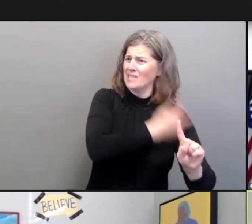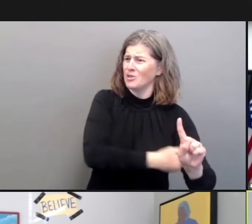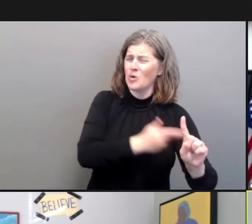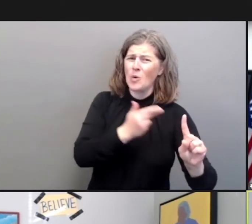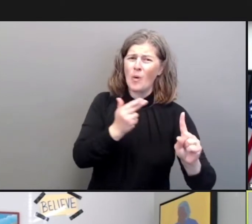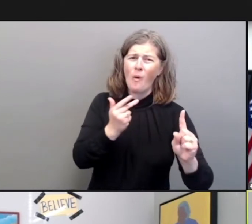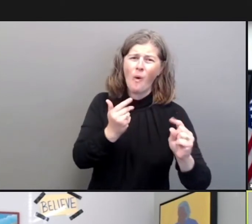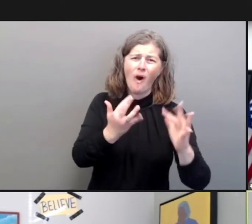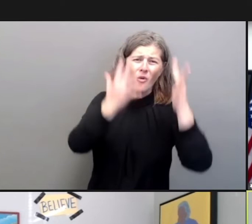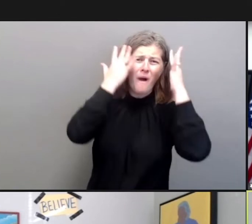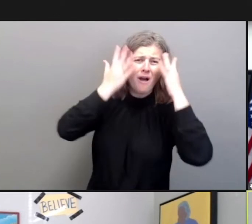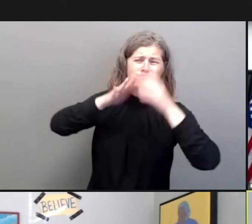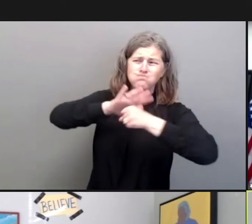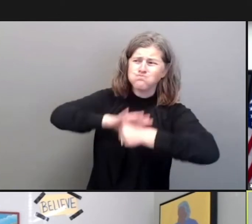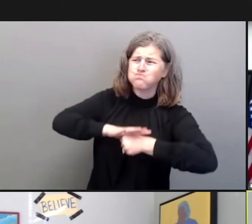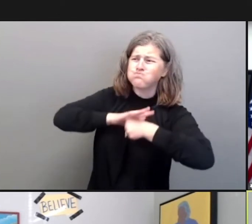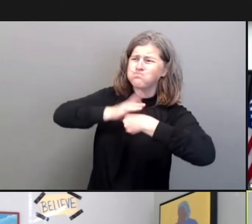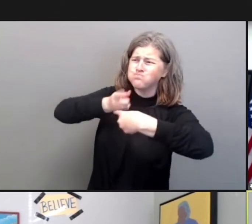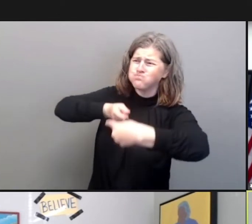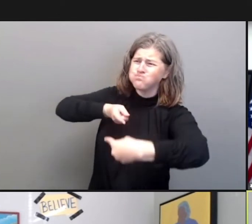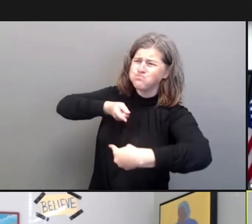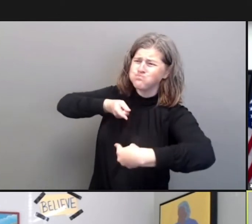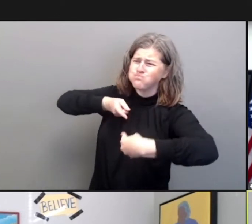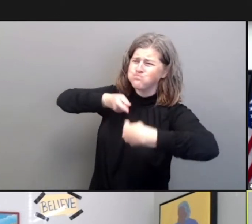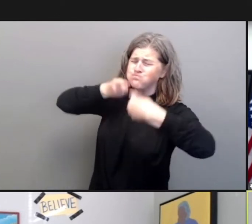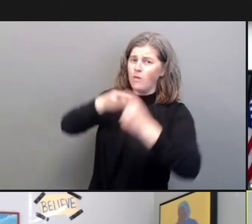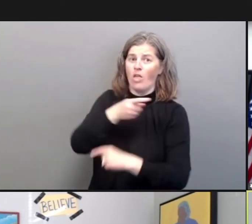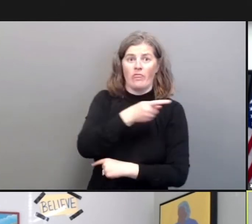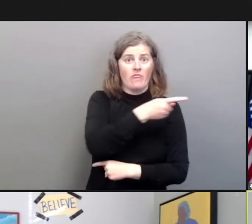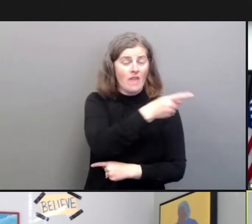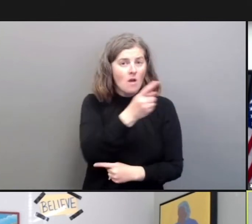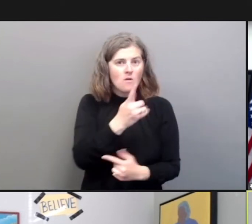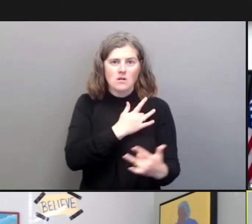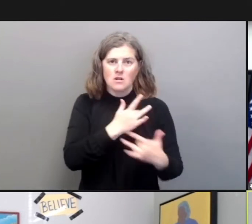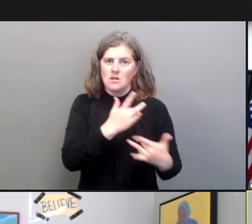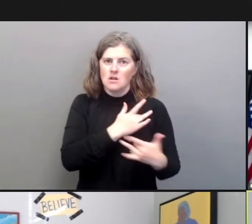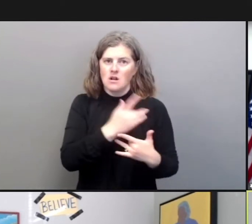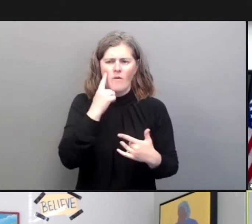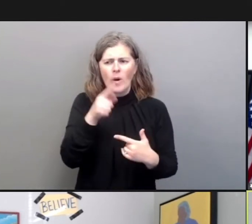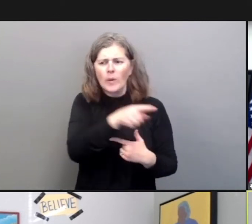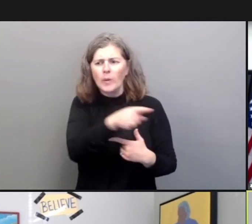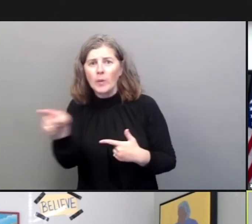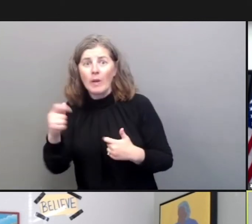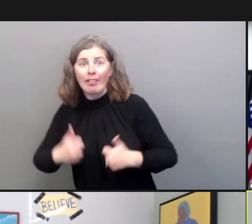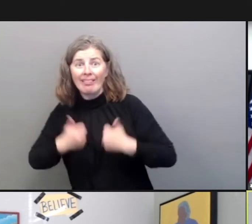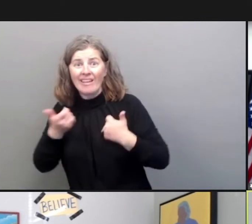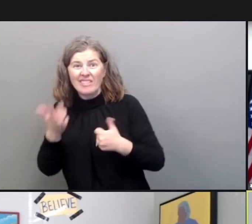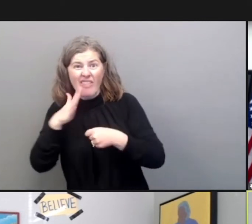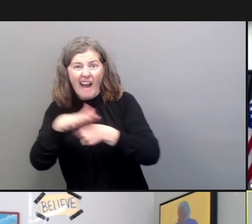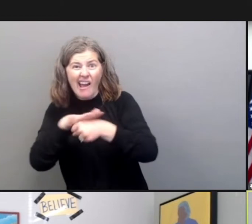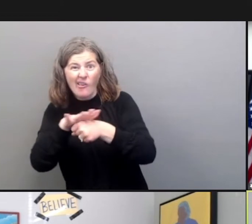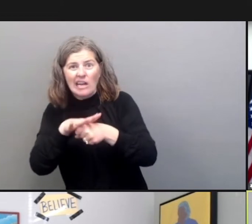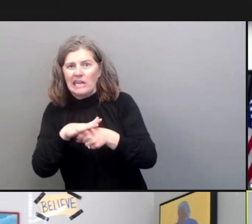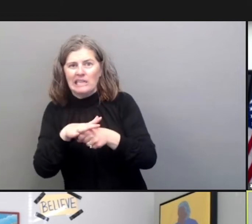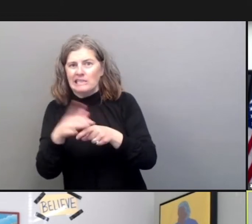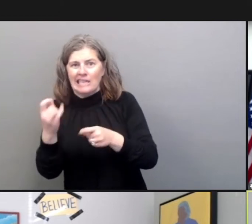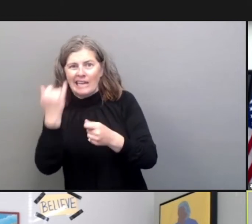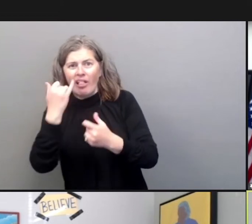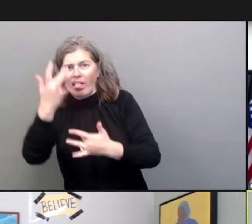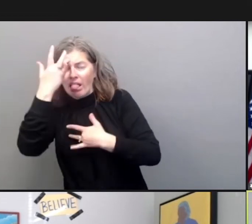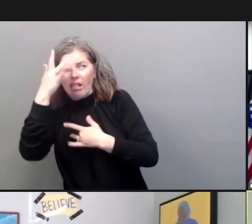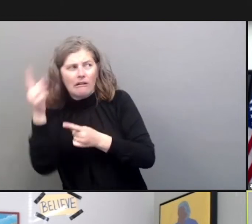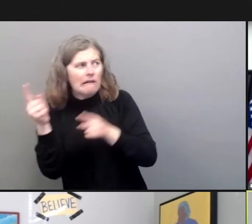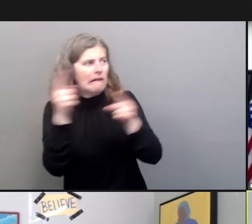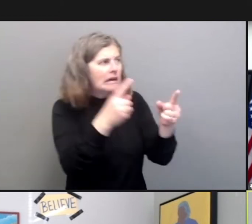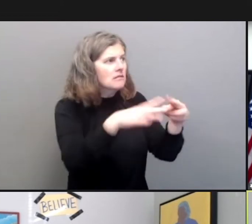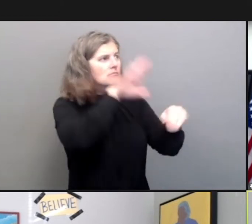and struggling, and there was just a lot of concern for the residents there in the county that they